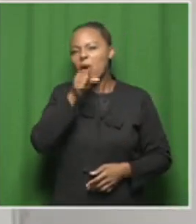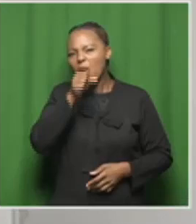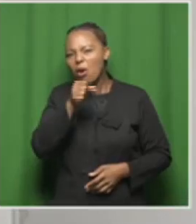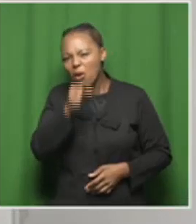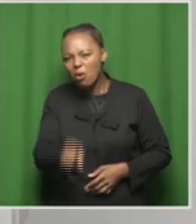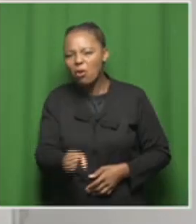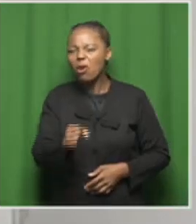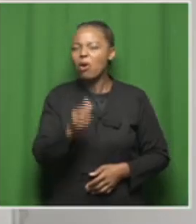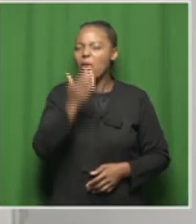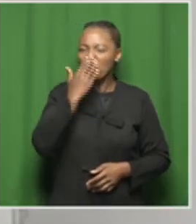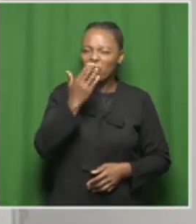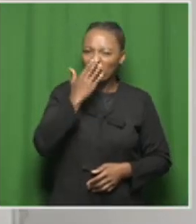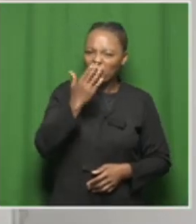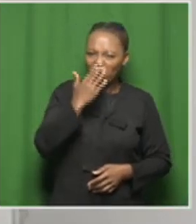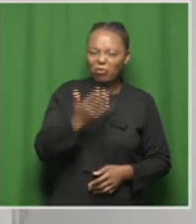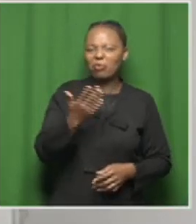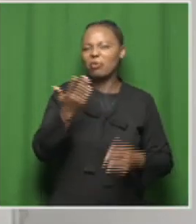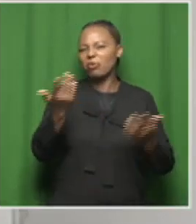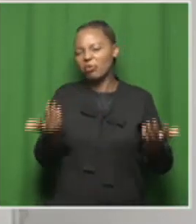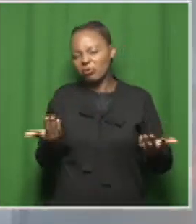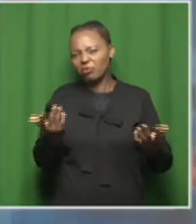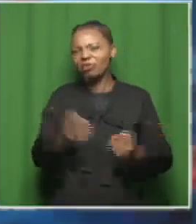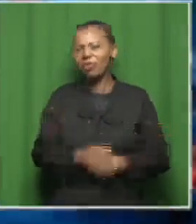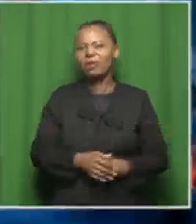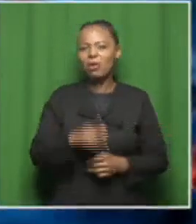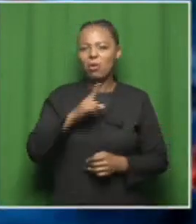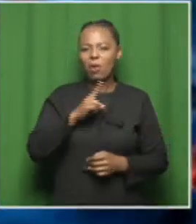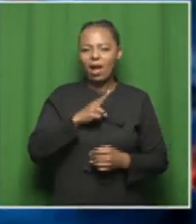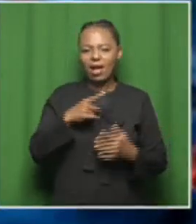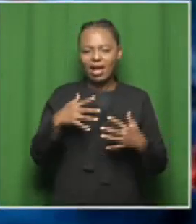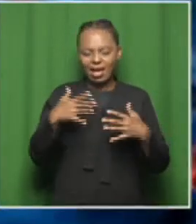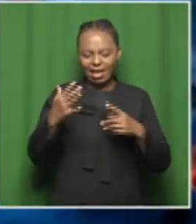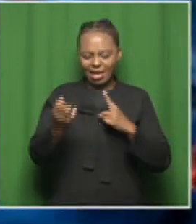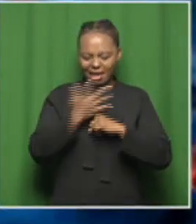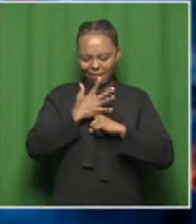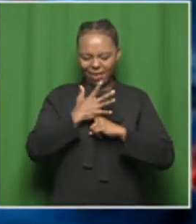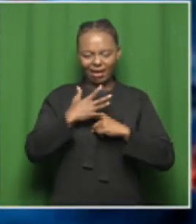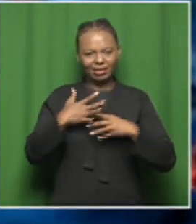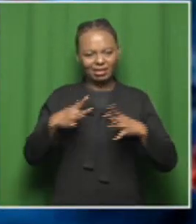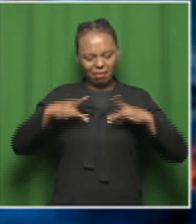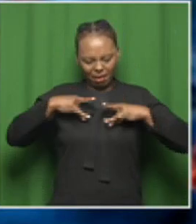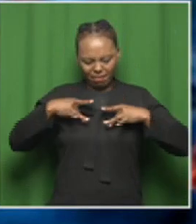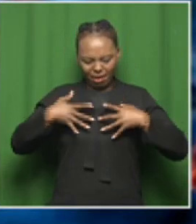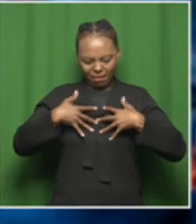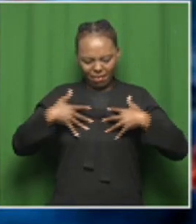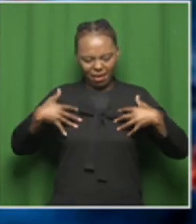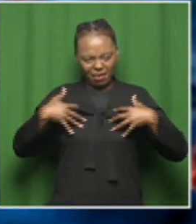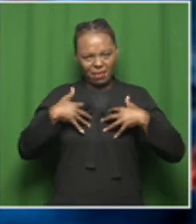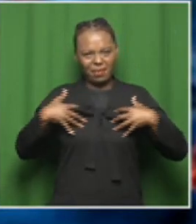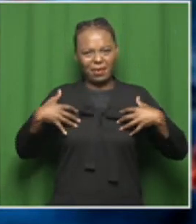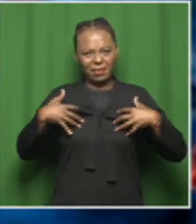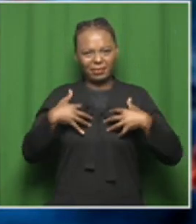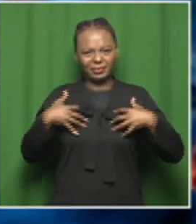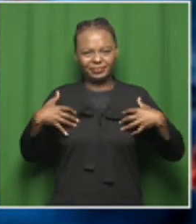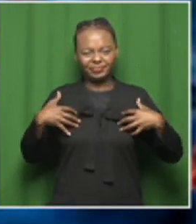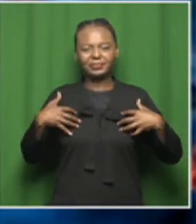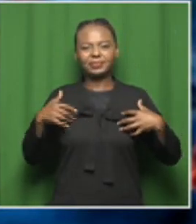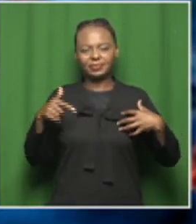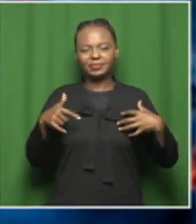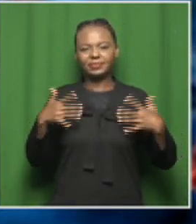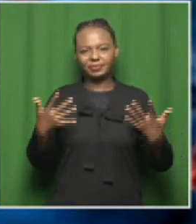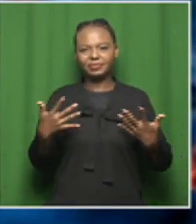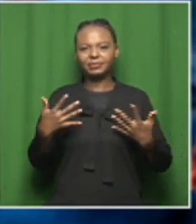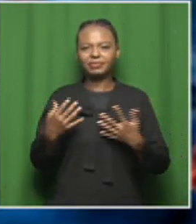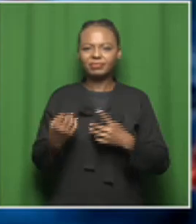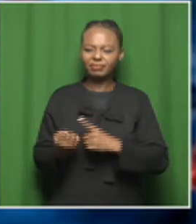or RSV. It is a respiratory transmitted virus. You can get infected direct from transmission. You have